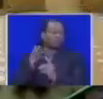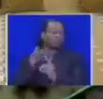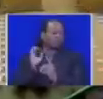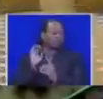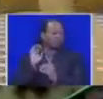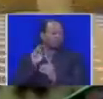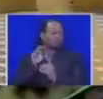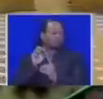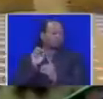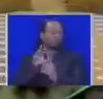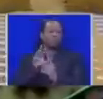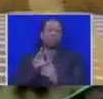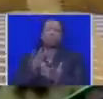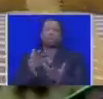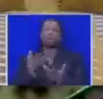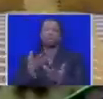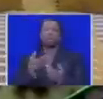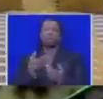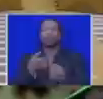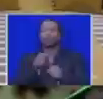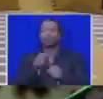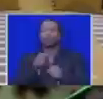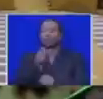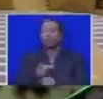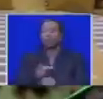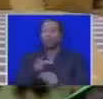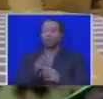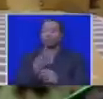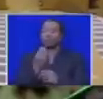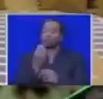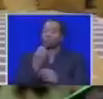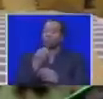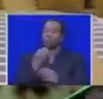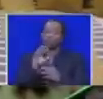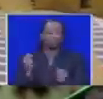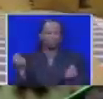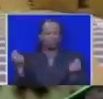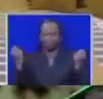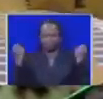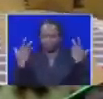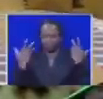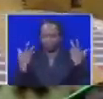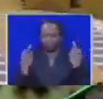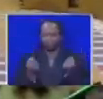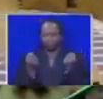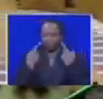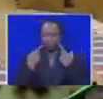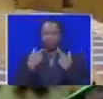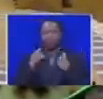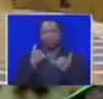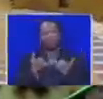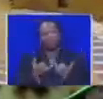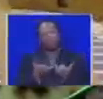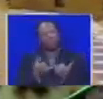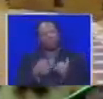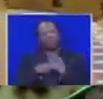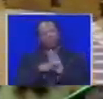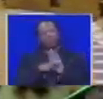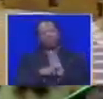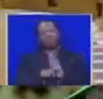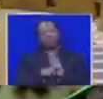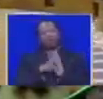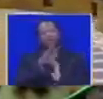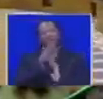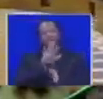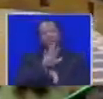under sit room. There. Sit there. You want to quiet. I want to read Rule 51. Just sit down. See